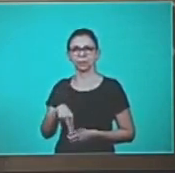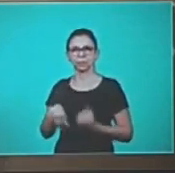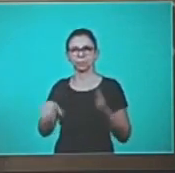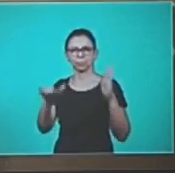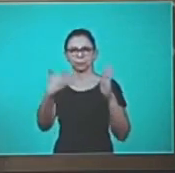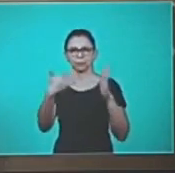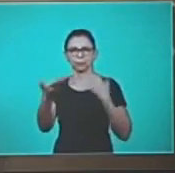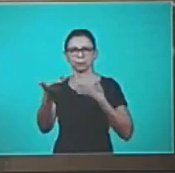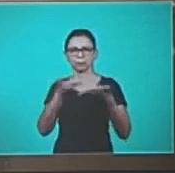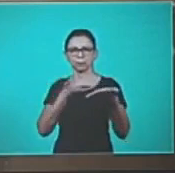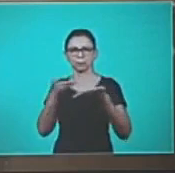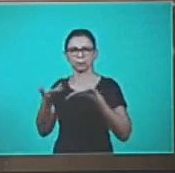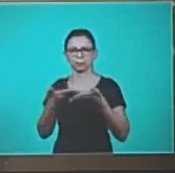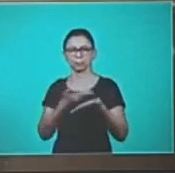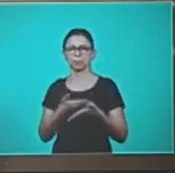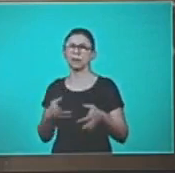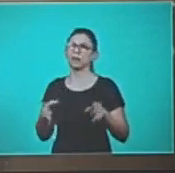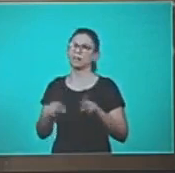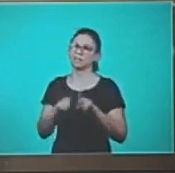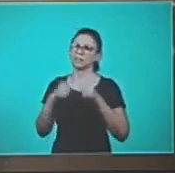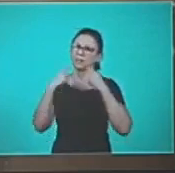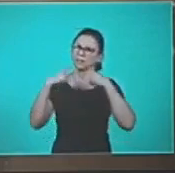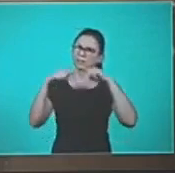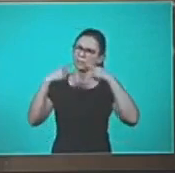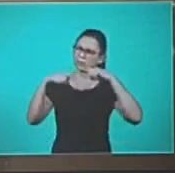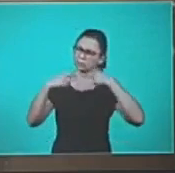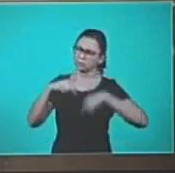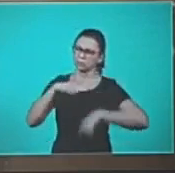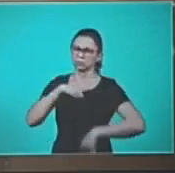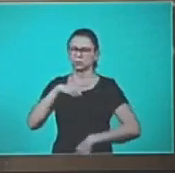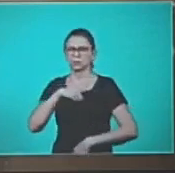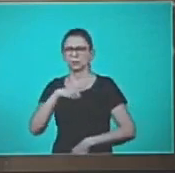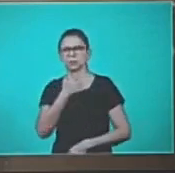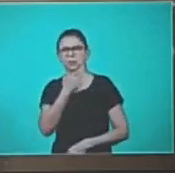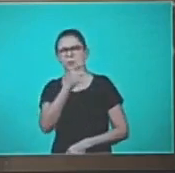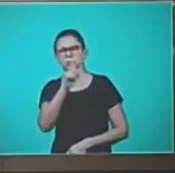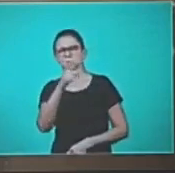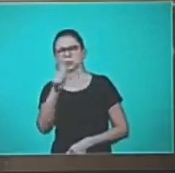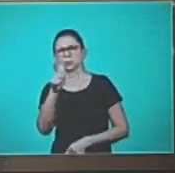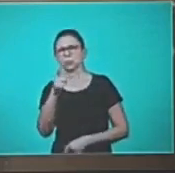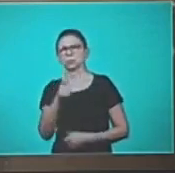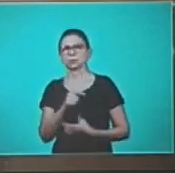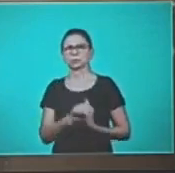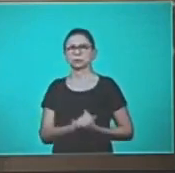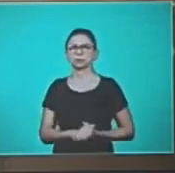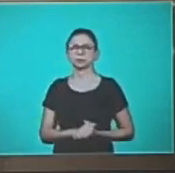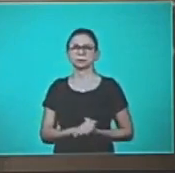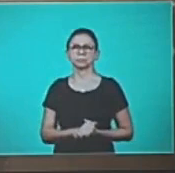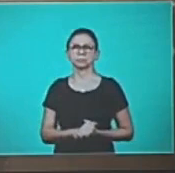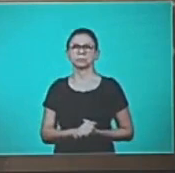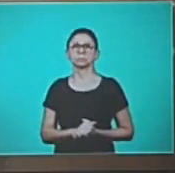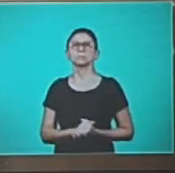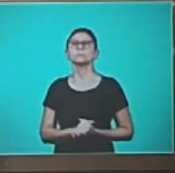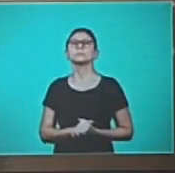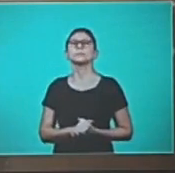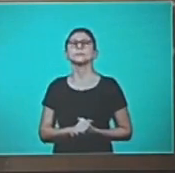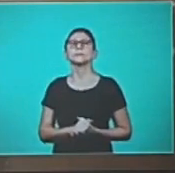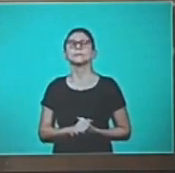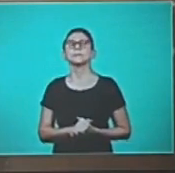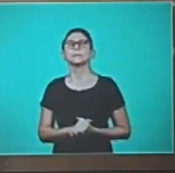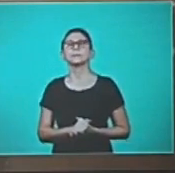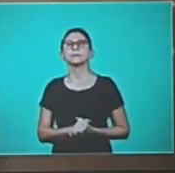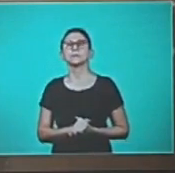work there. We also have a bunch of complaints here of any other aspect here from Pablo